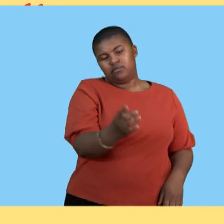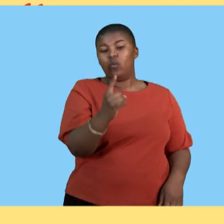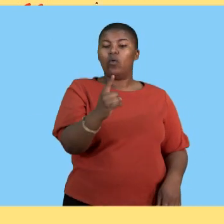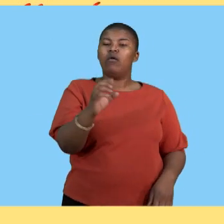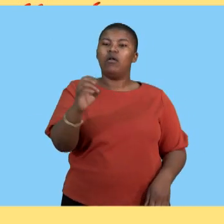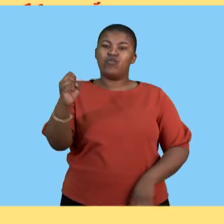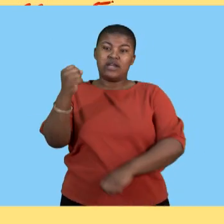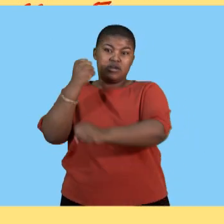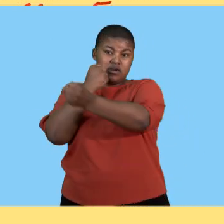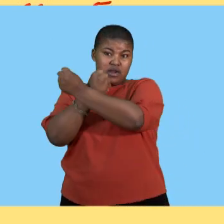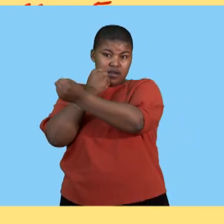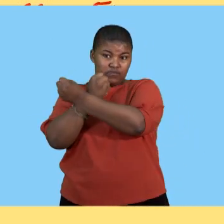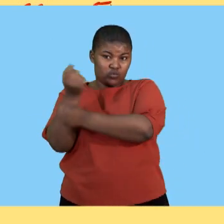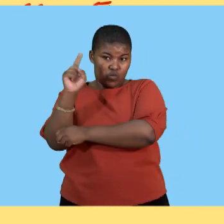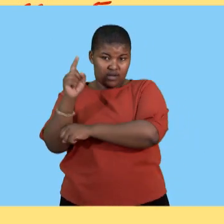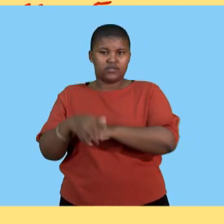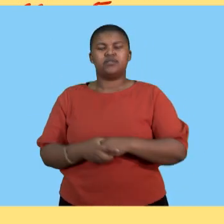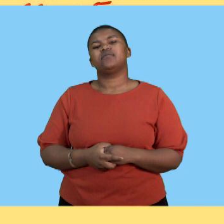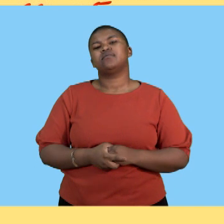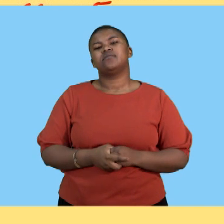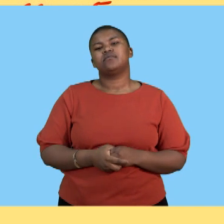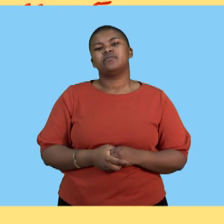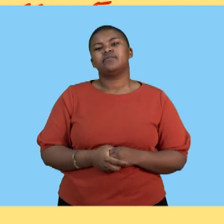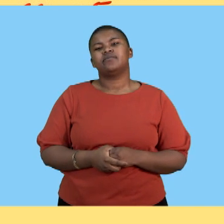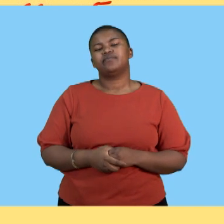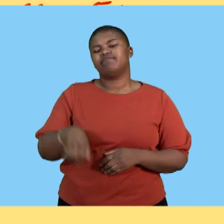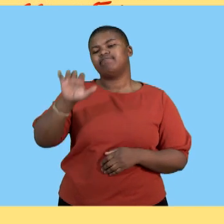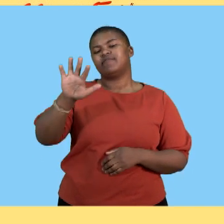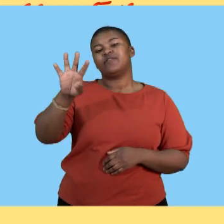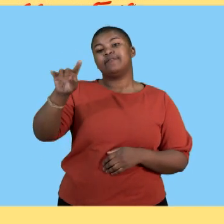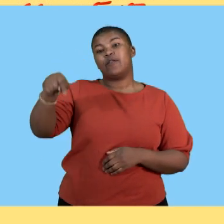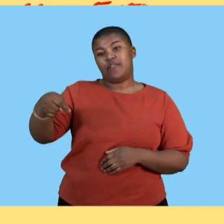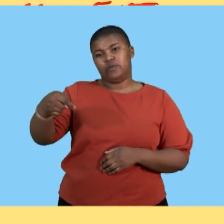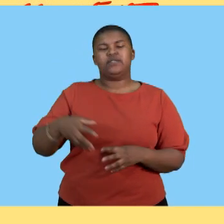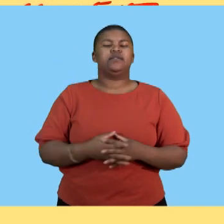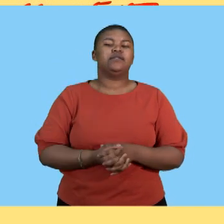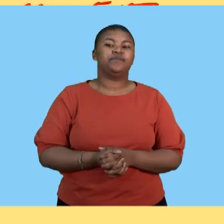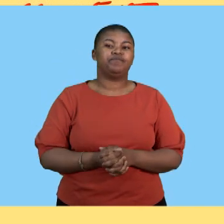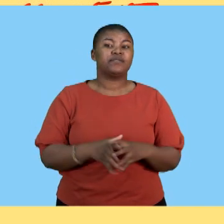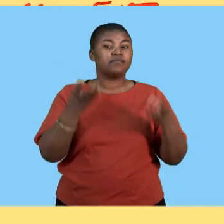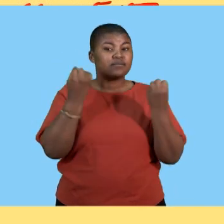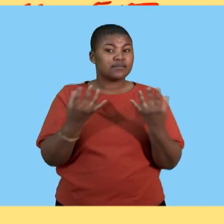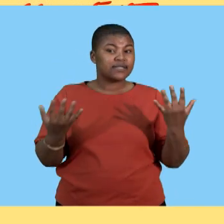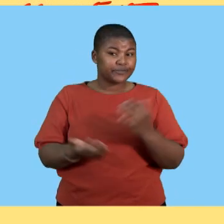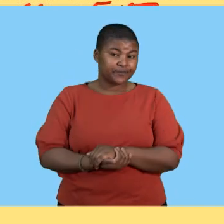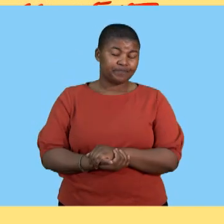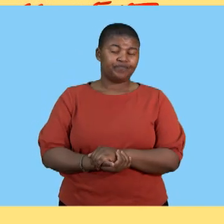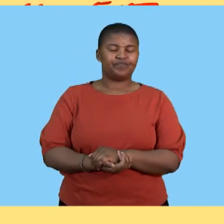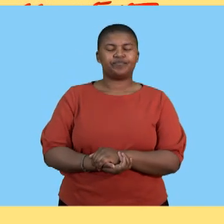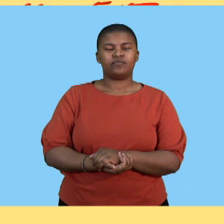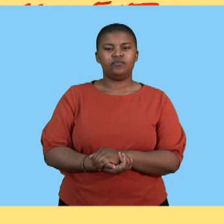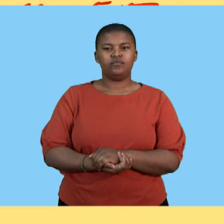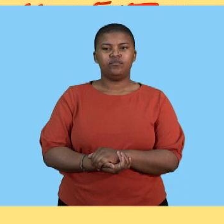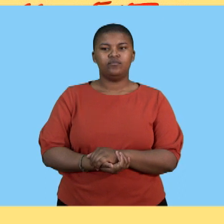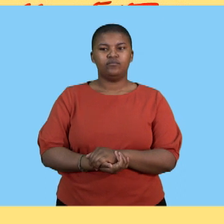rand. 60 cents, so we say 60 over 100 multiplied by 54,000. That is going to